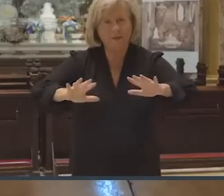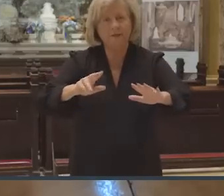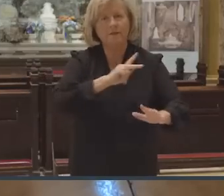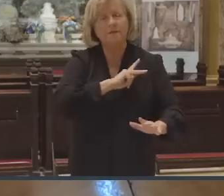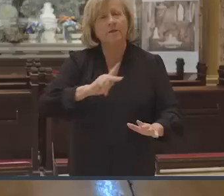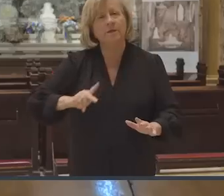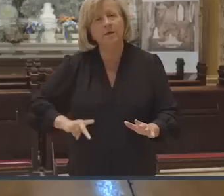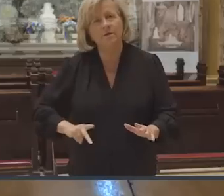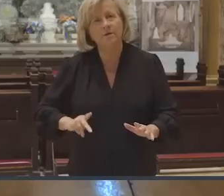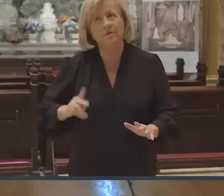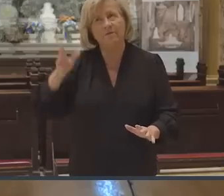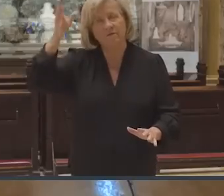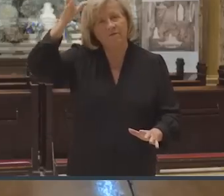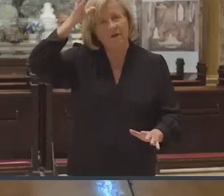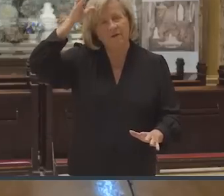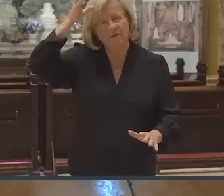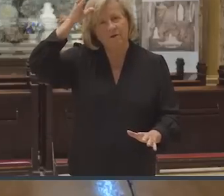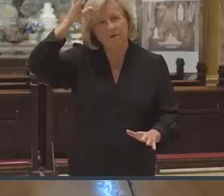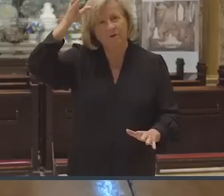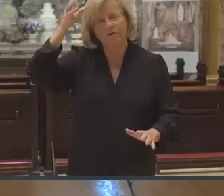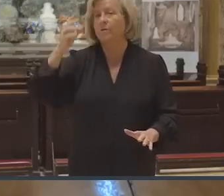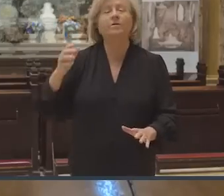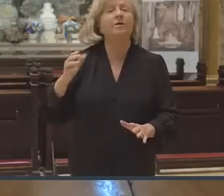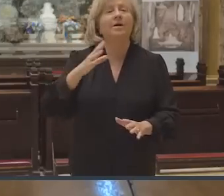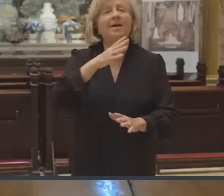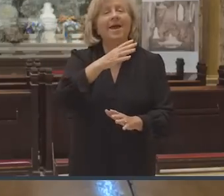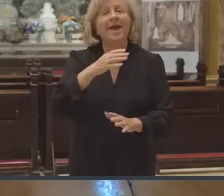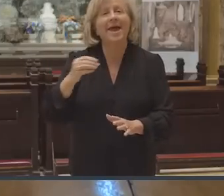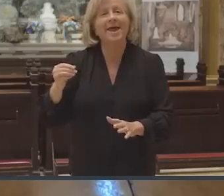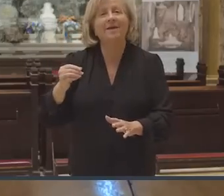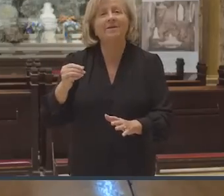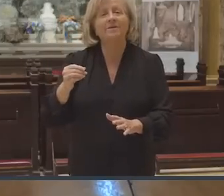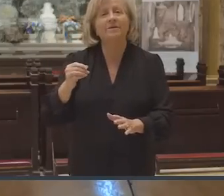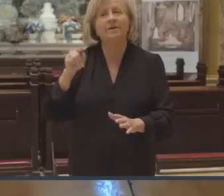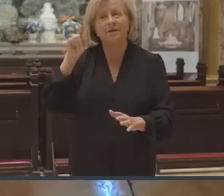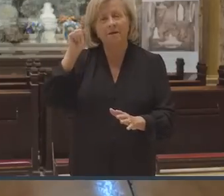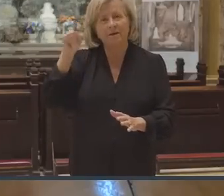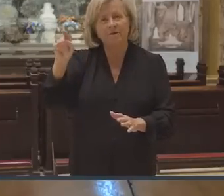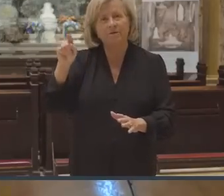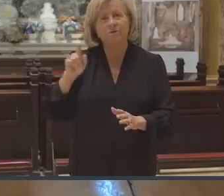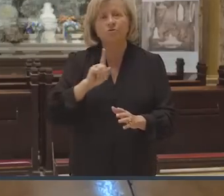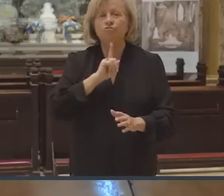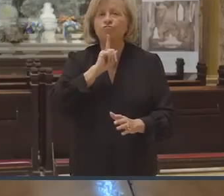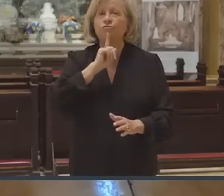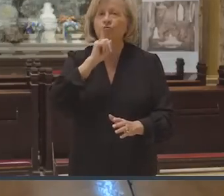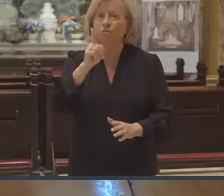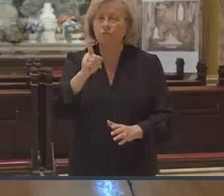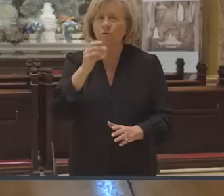of our father, David, that is to come.